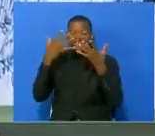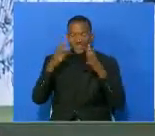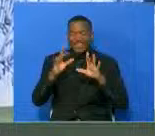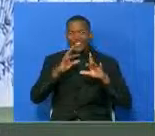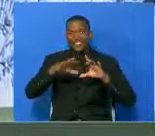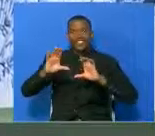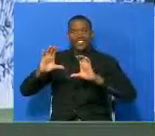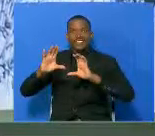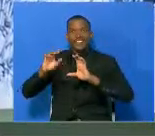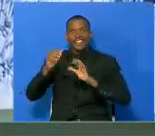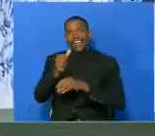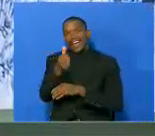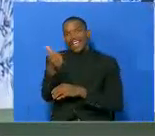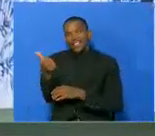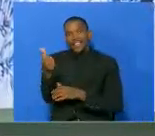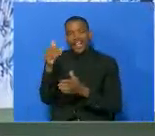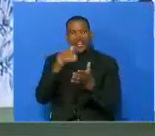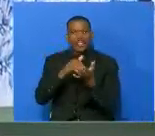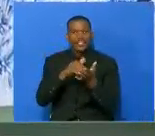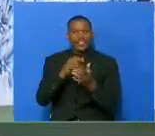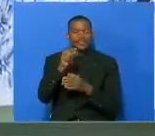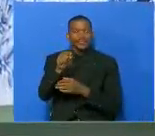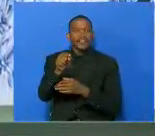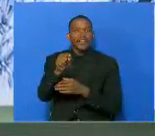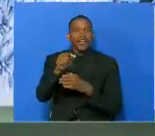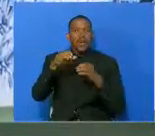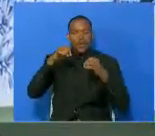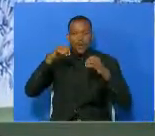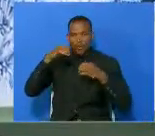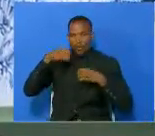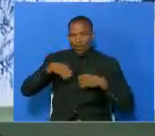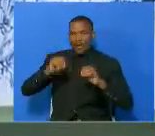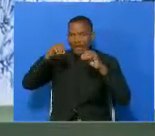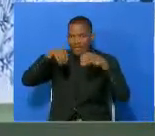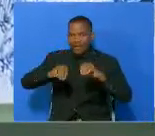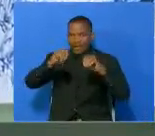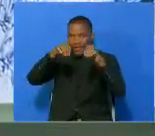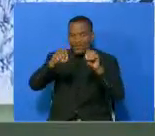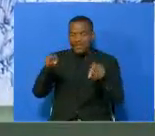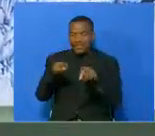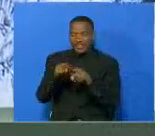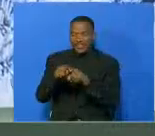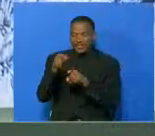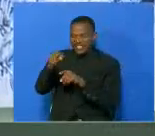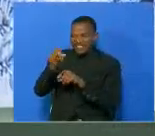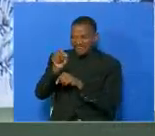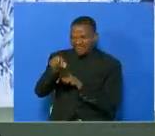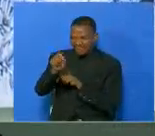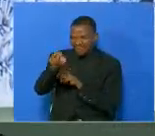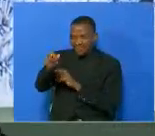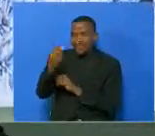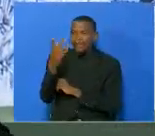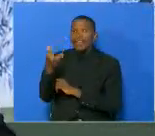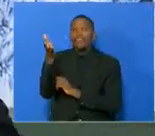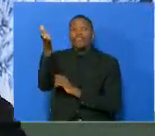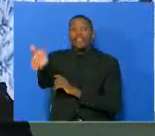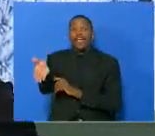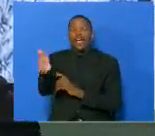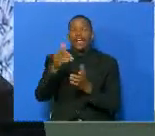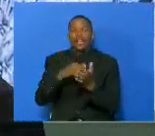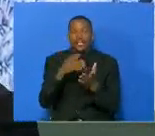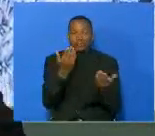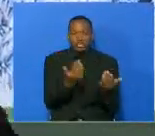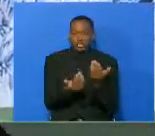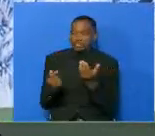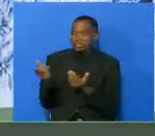dingwe mme le lemogile gore okavango le ene ka kwano ko tengyana teng re teng bana ba rona le bone ke ba